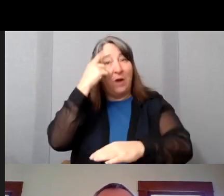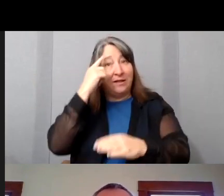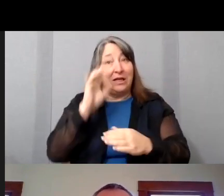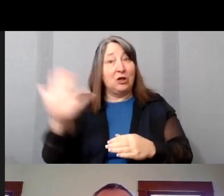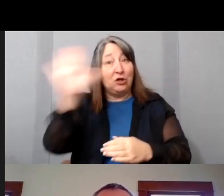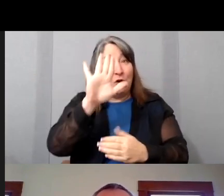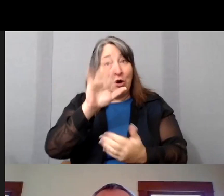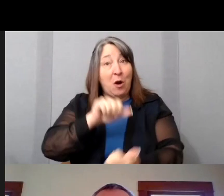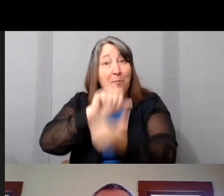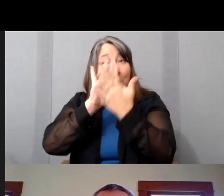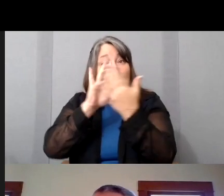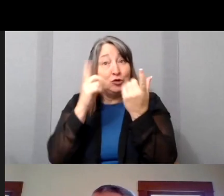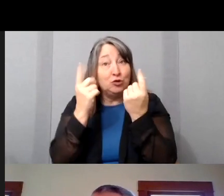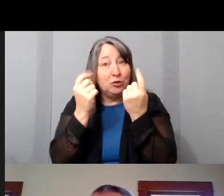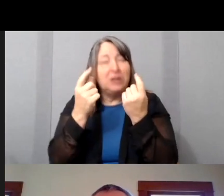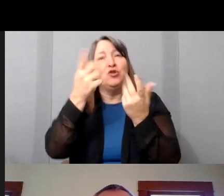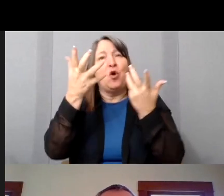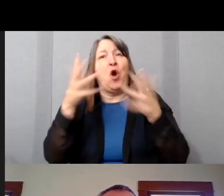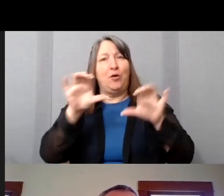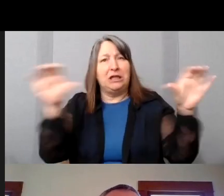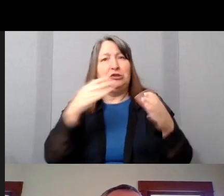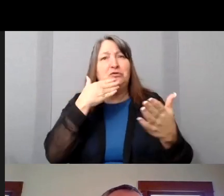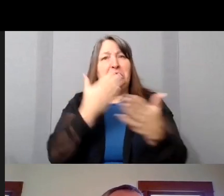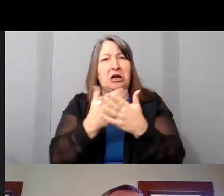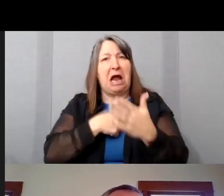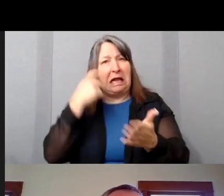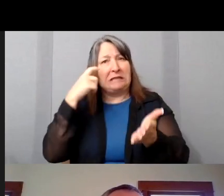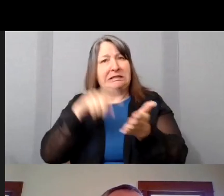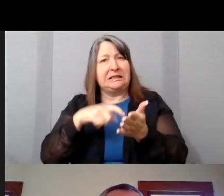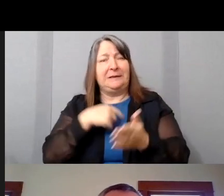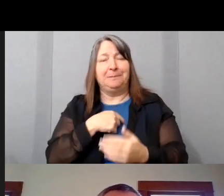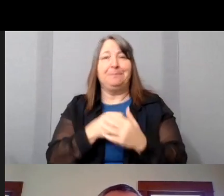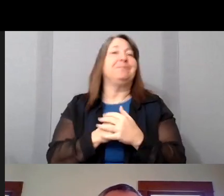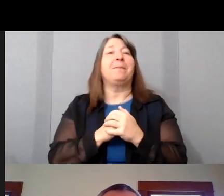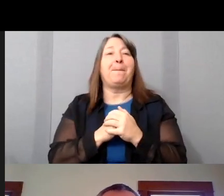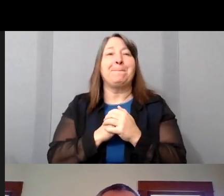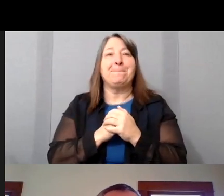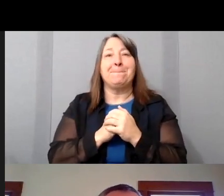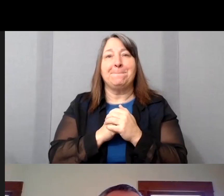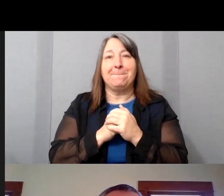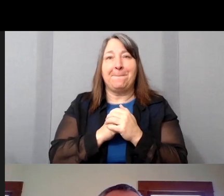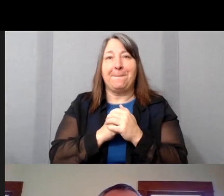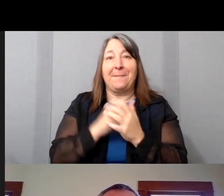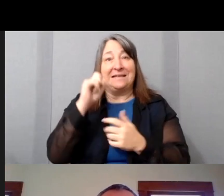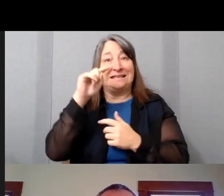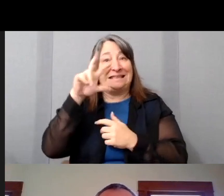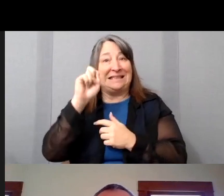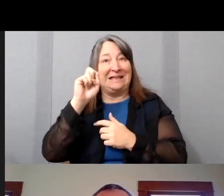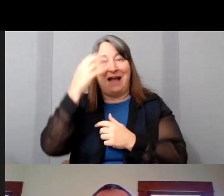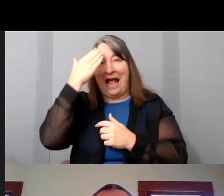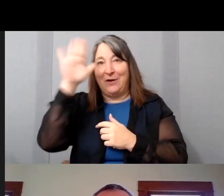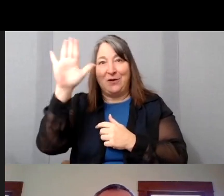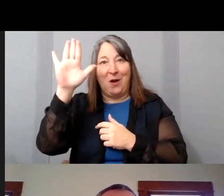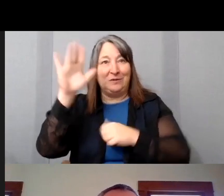you're already doing pretty good on that front. So I want to move forward here. And Steve, I don't know if we're getting a little right